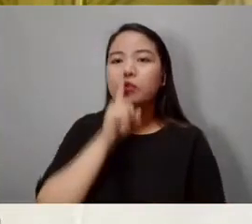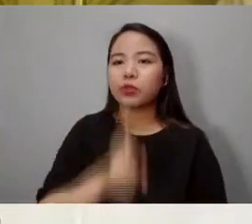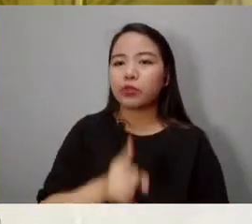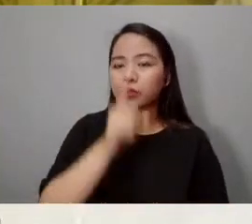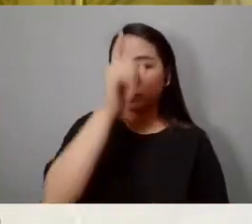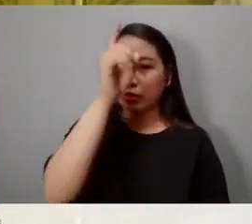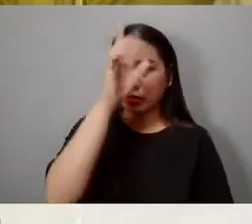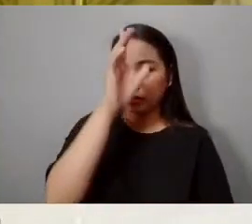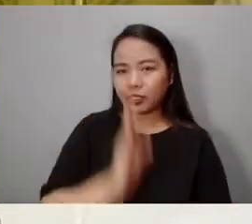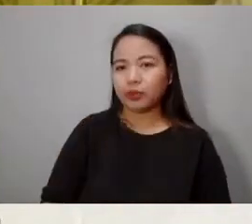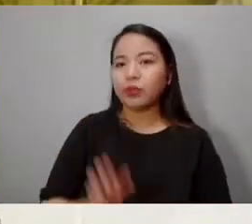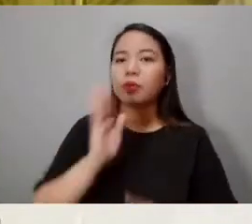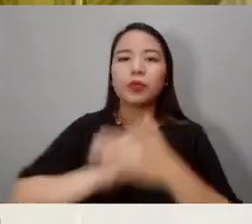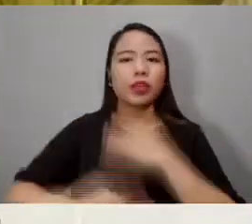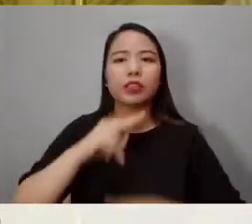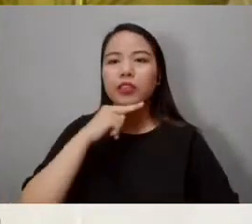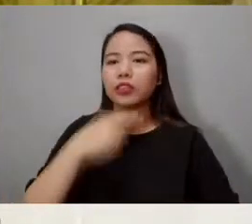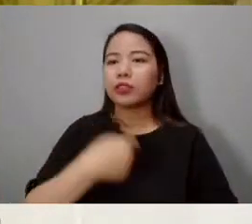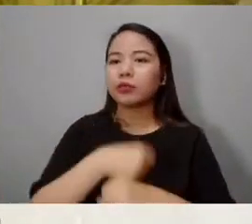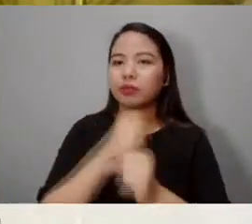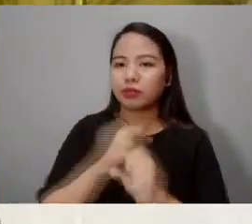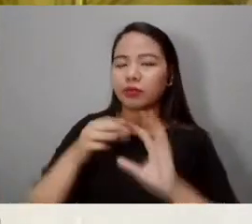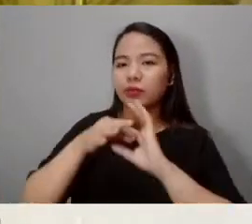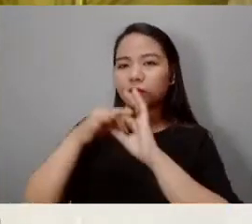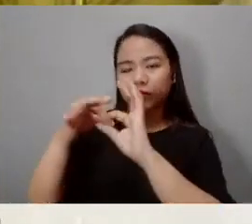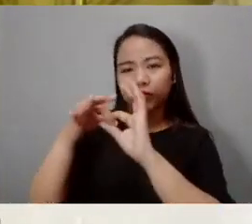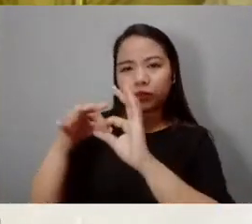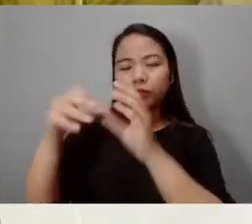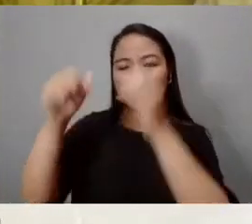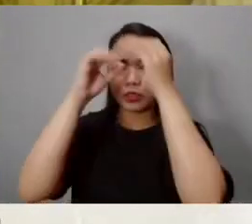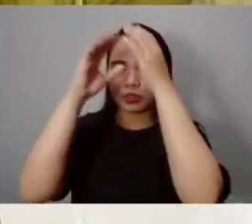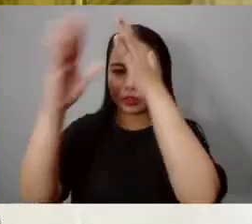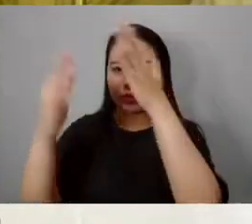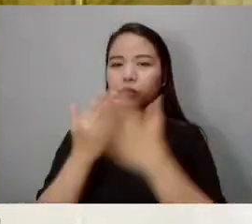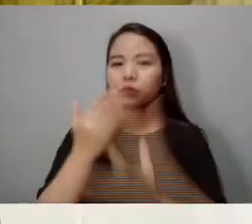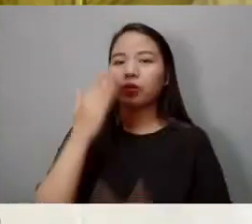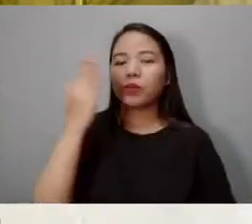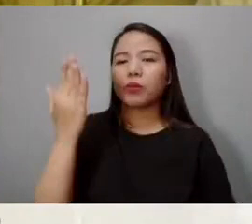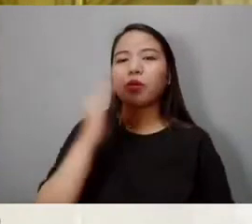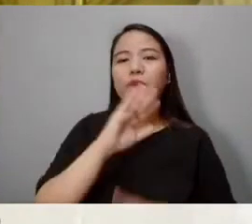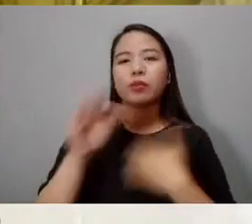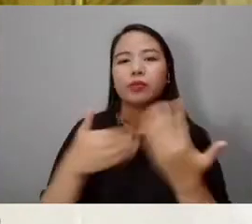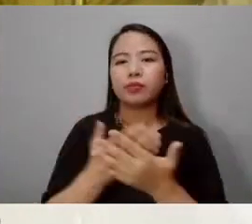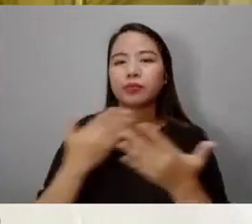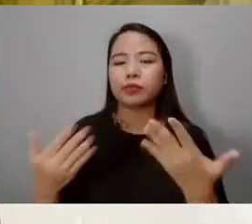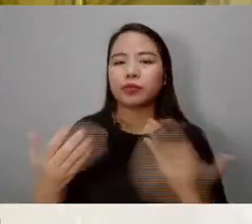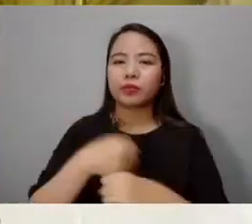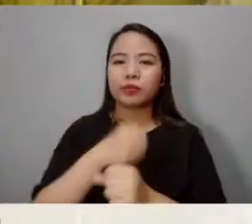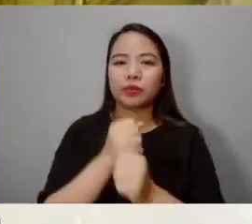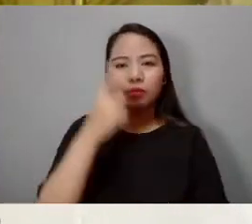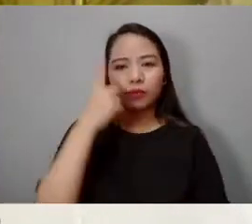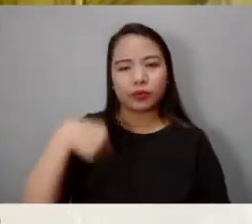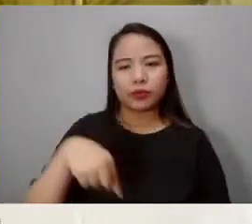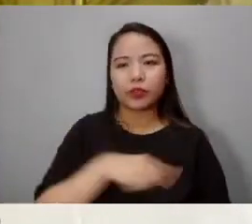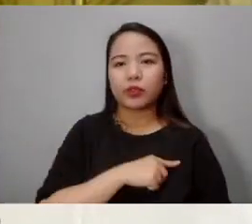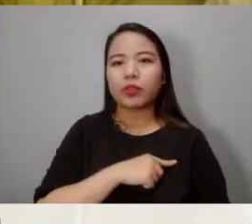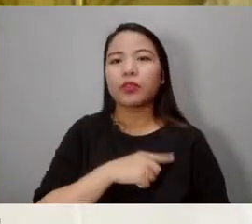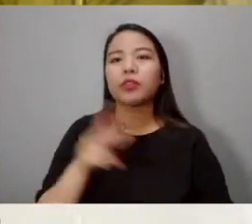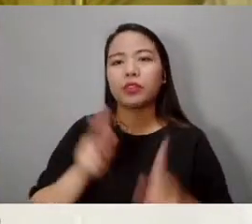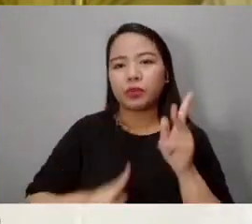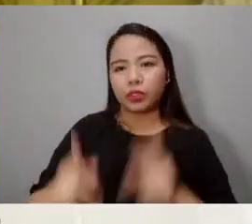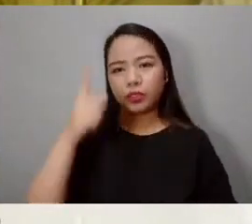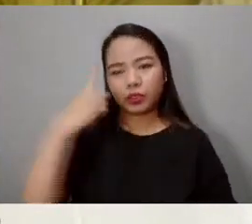made, consubstantial with the Father. Through him all things were made. For us men and for our